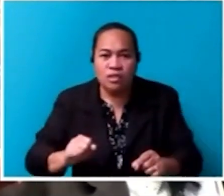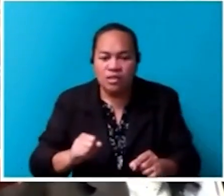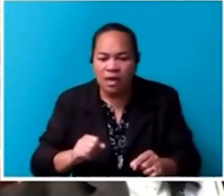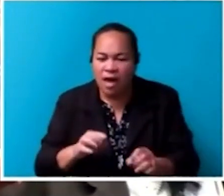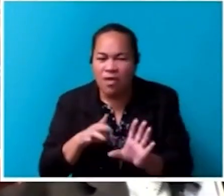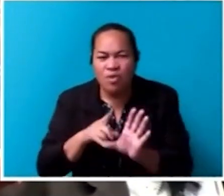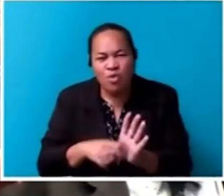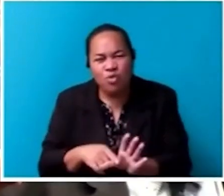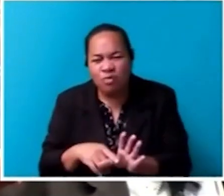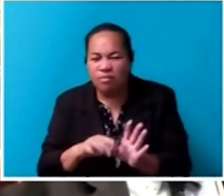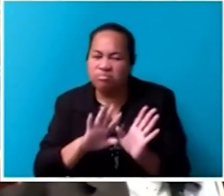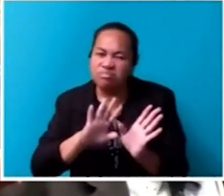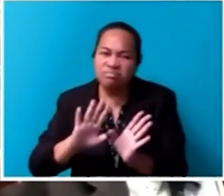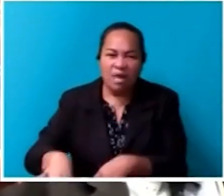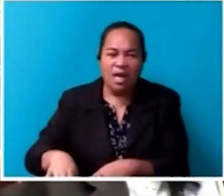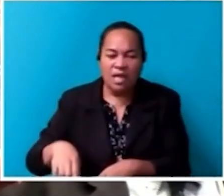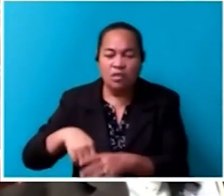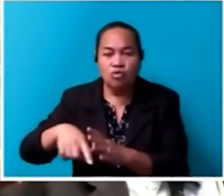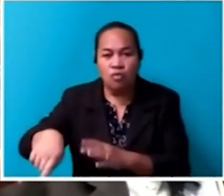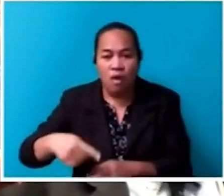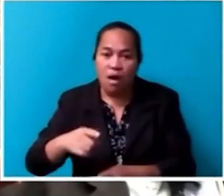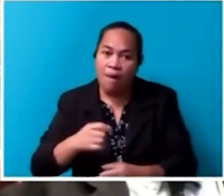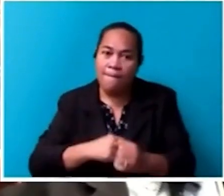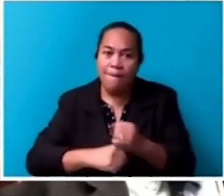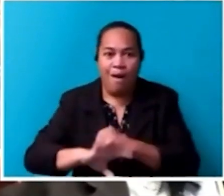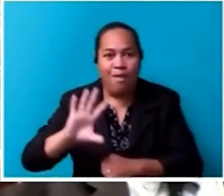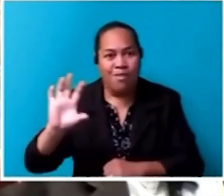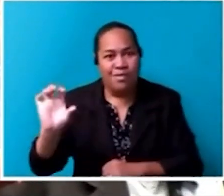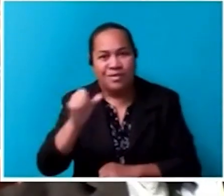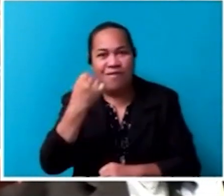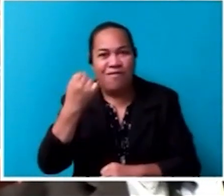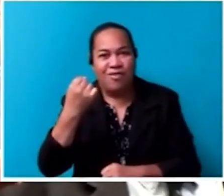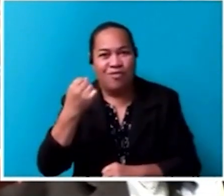Suva. The success and